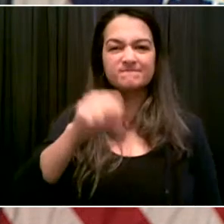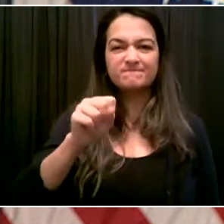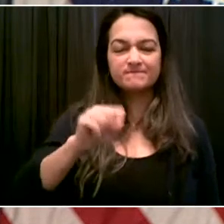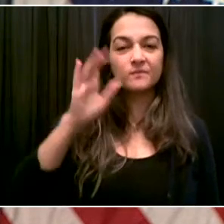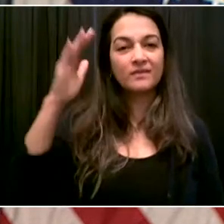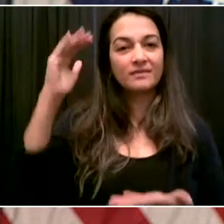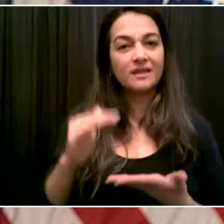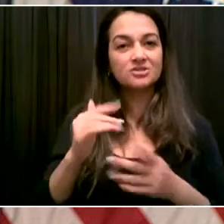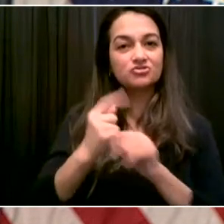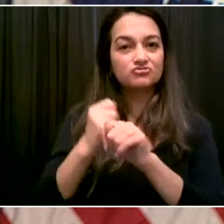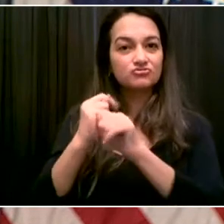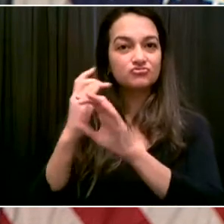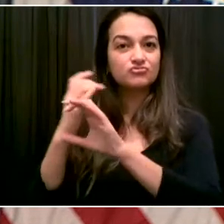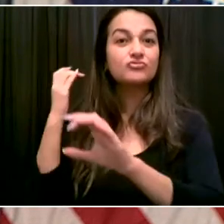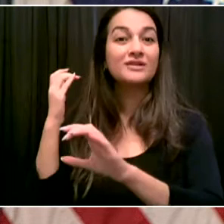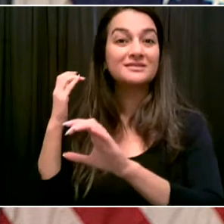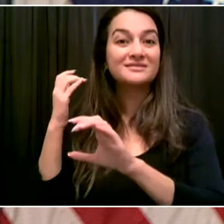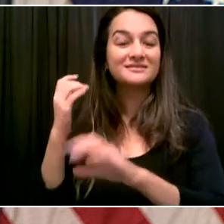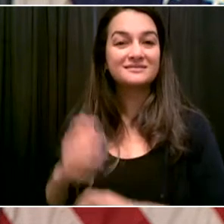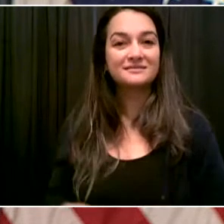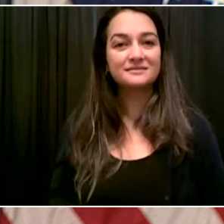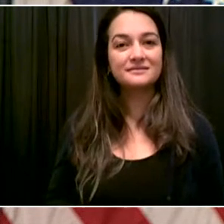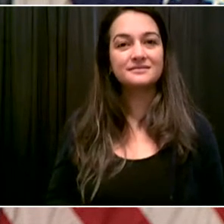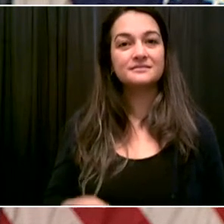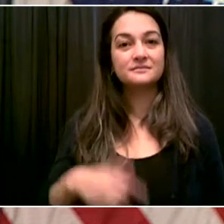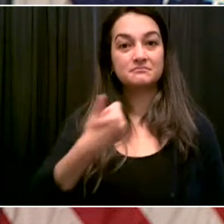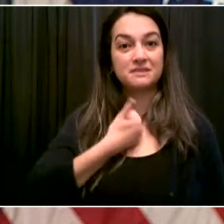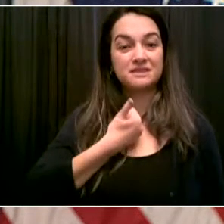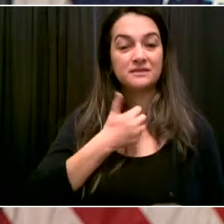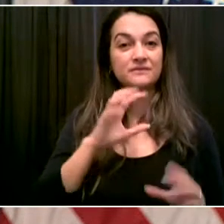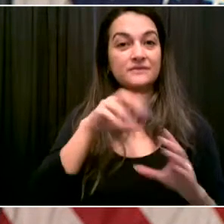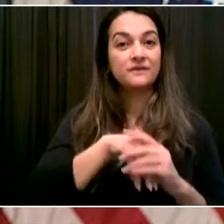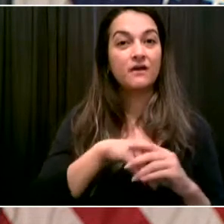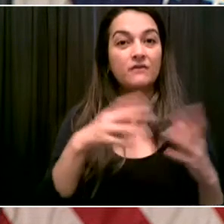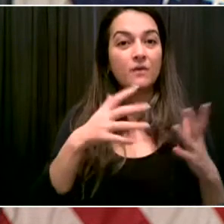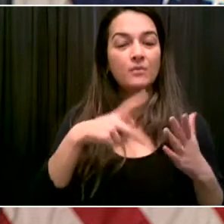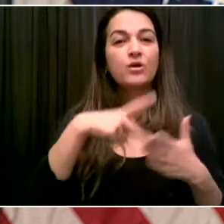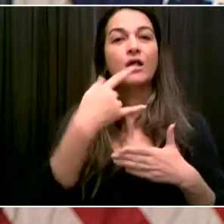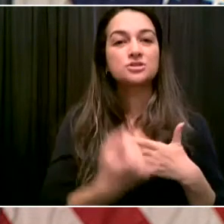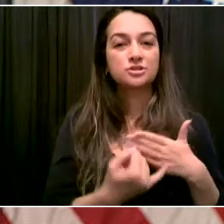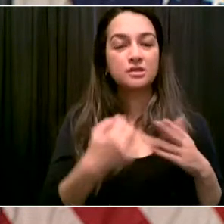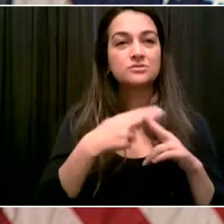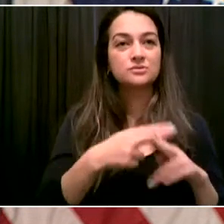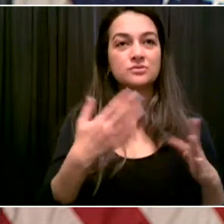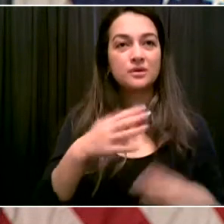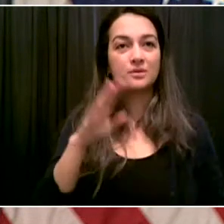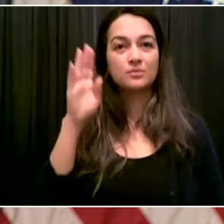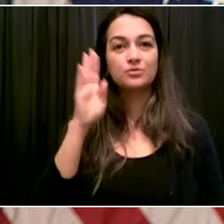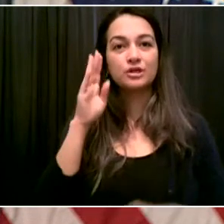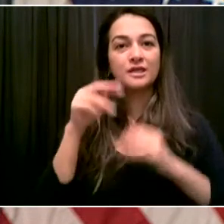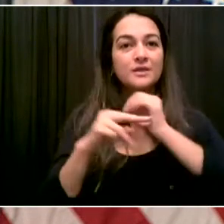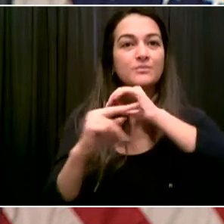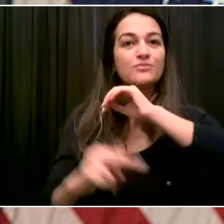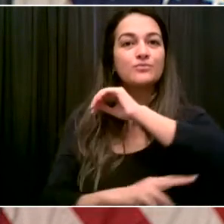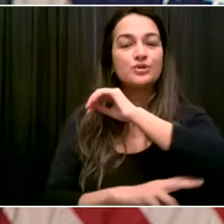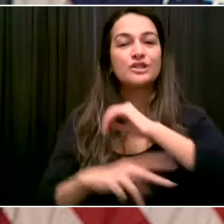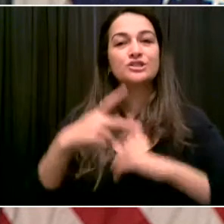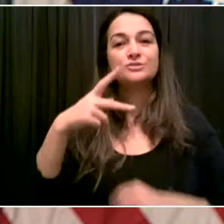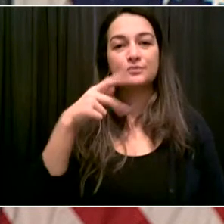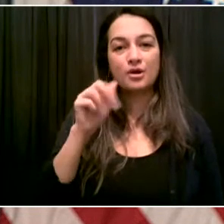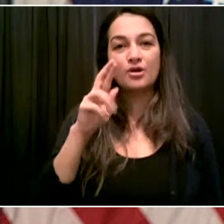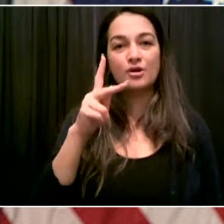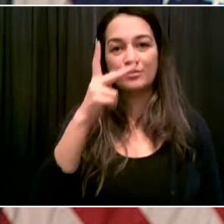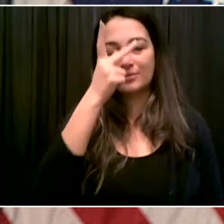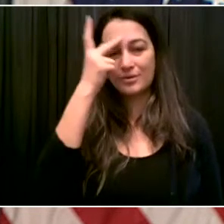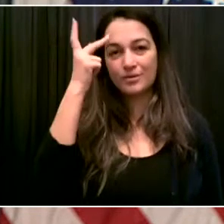Park, I've seen this movie. And the way it happened was because there ended up being a broad